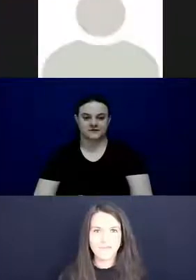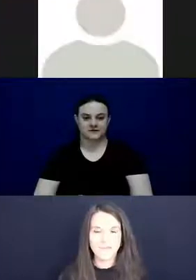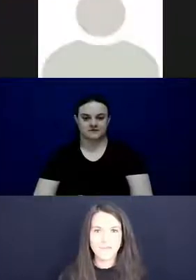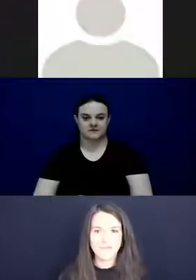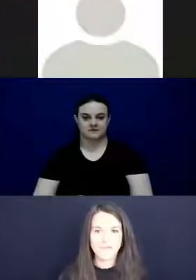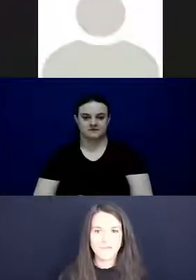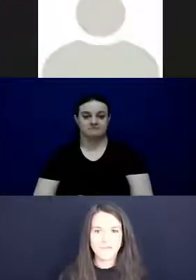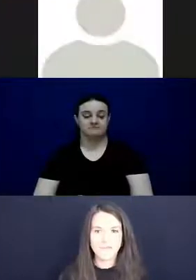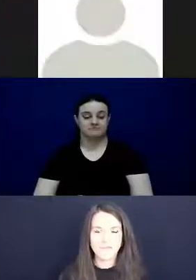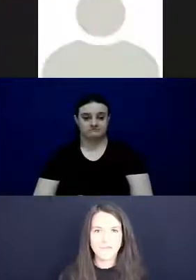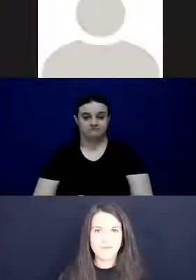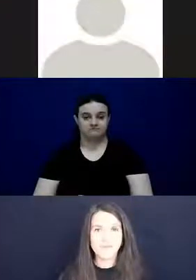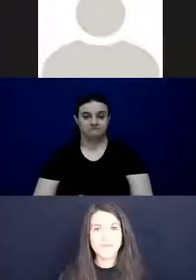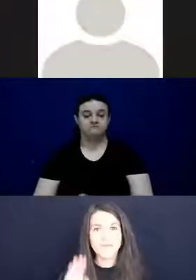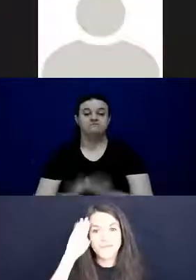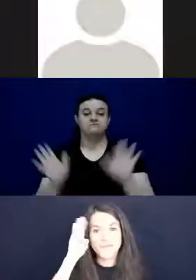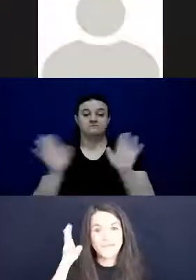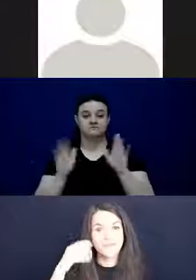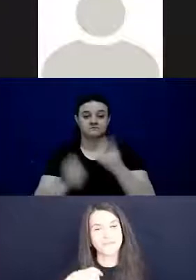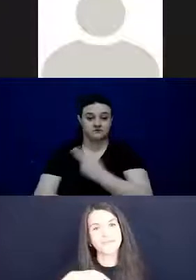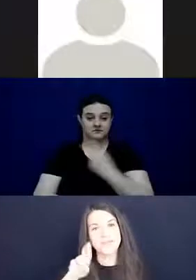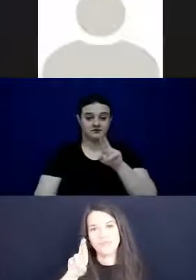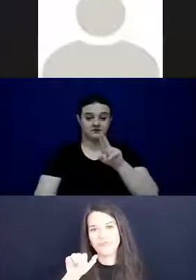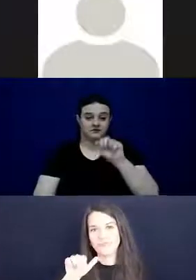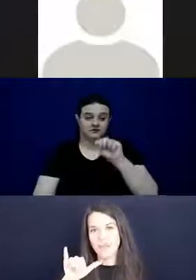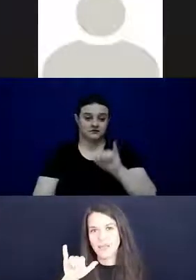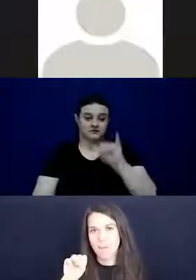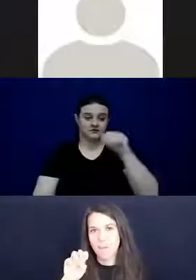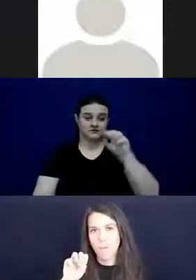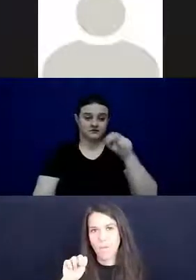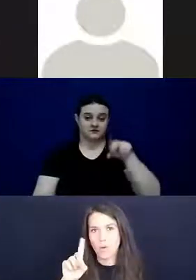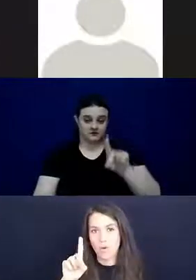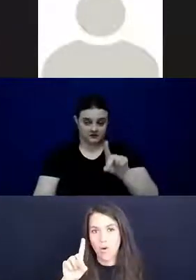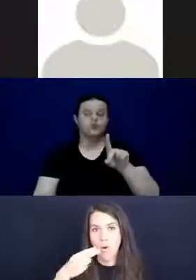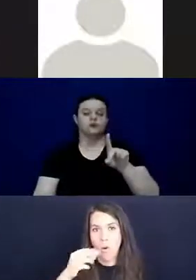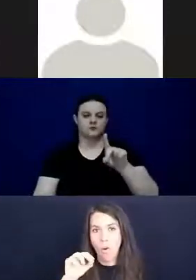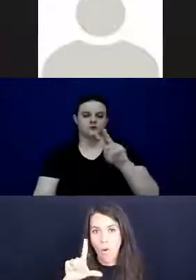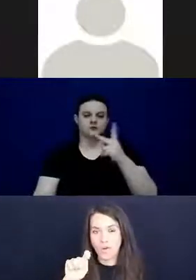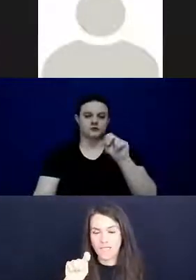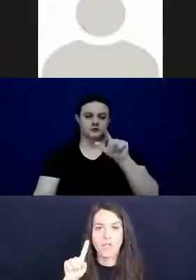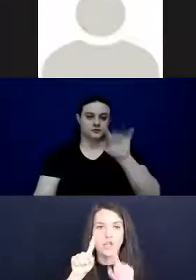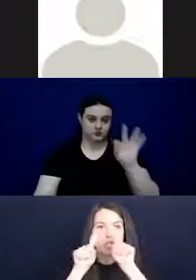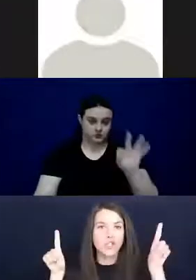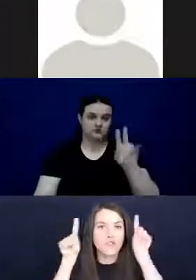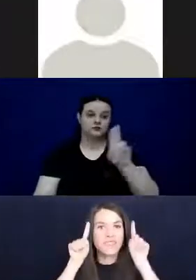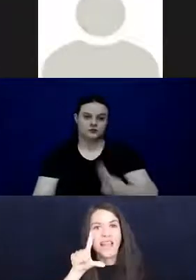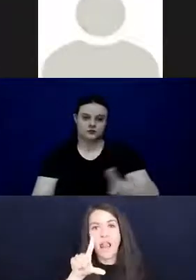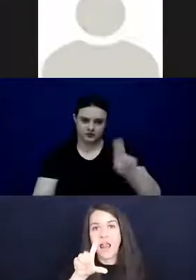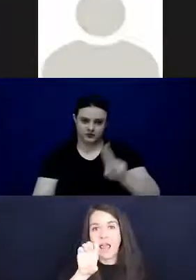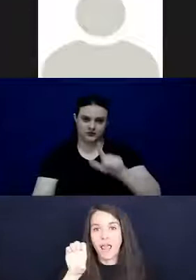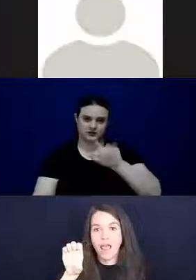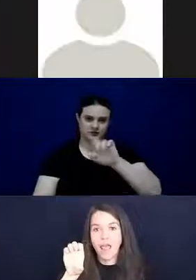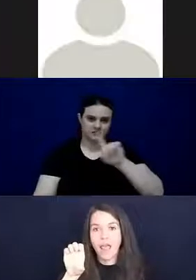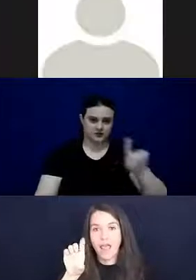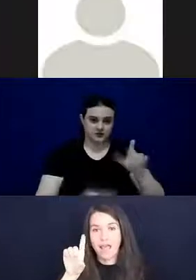Hello, I am Raymond Holt from the University of Leeds in the United Kingdom. I am here to